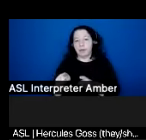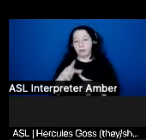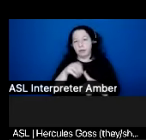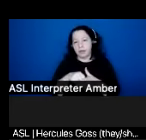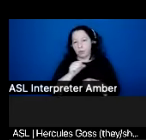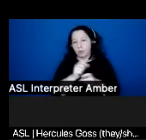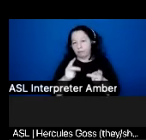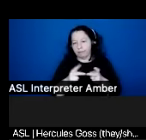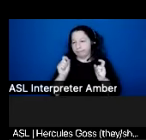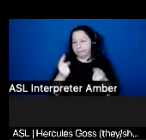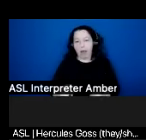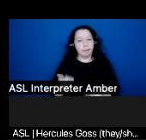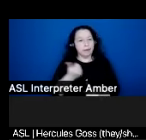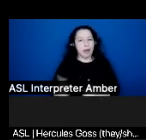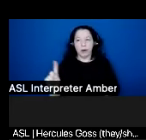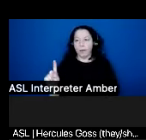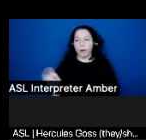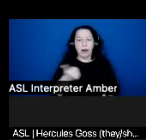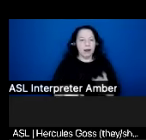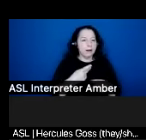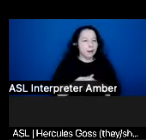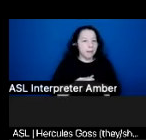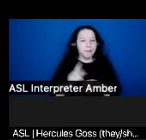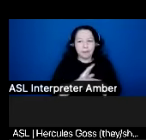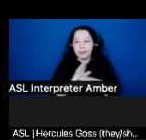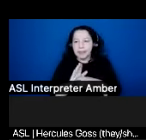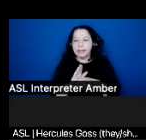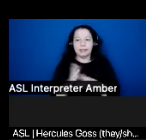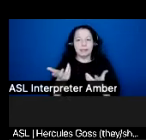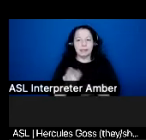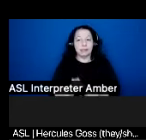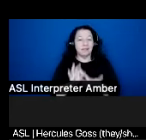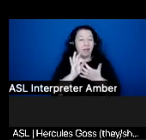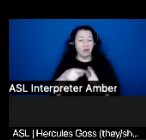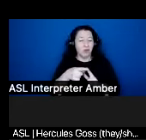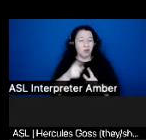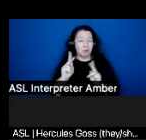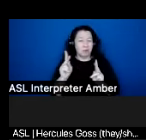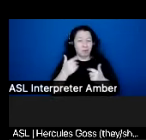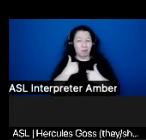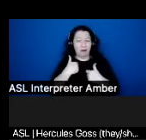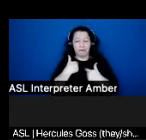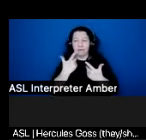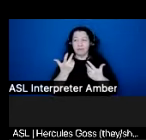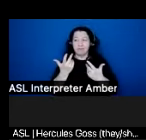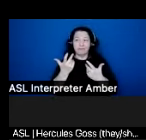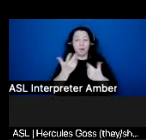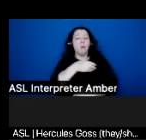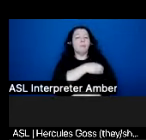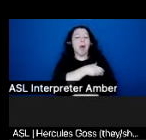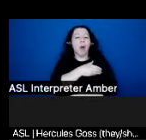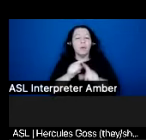right? Any kind of establishment, especially where people get into positions where there's power dynamics,